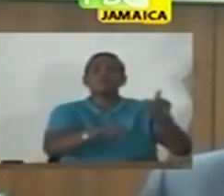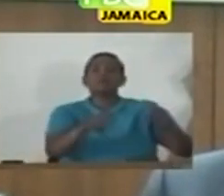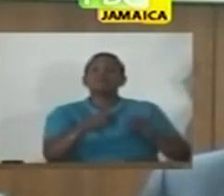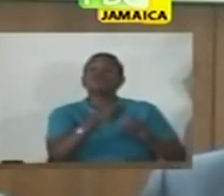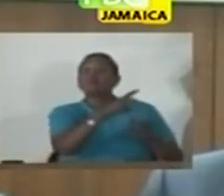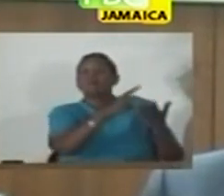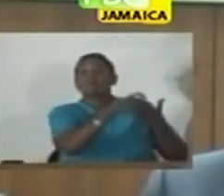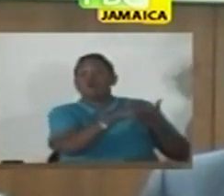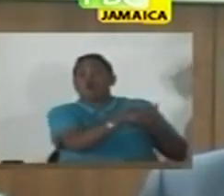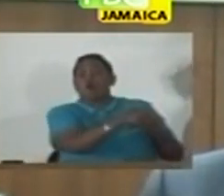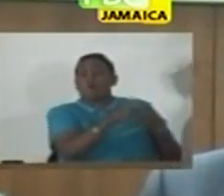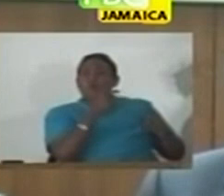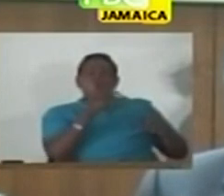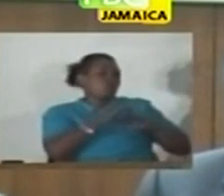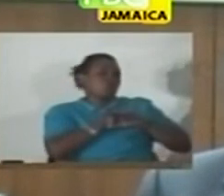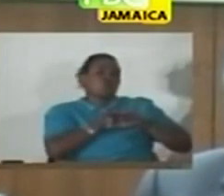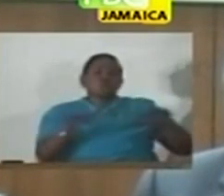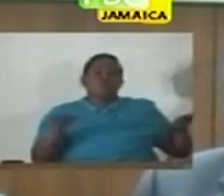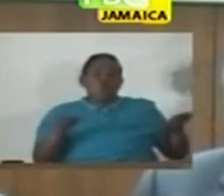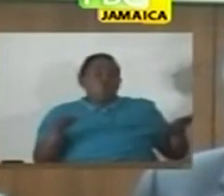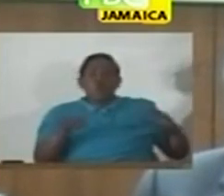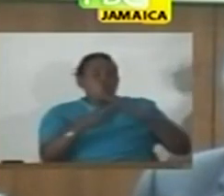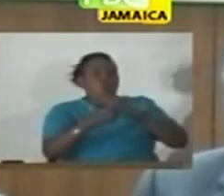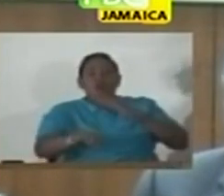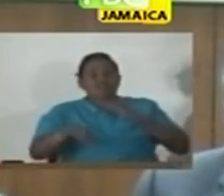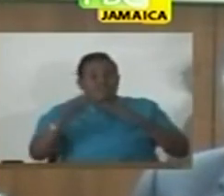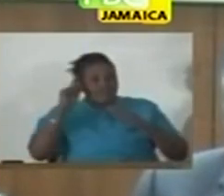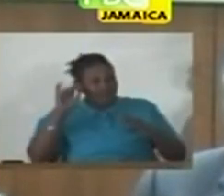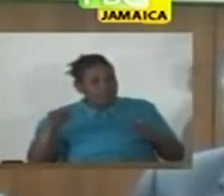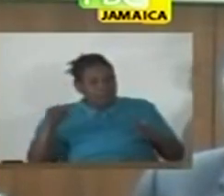the program who no longer qualify for benefits.